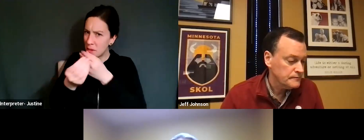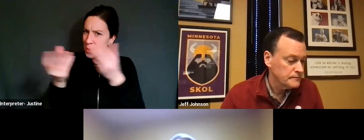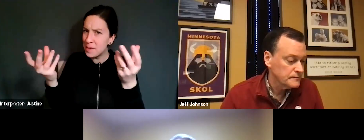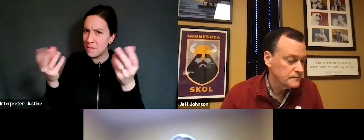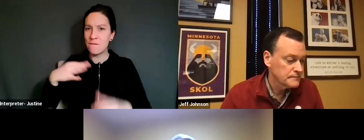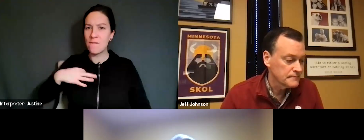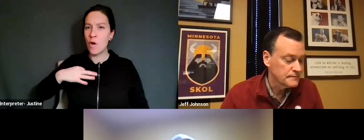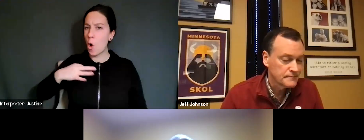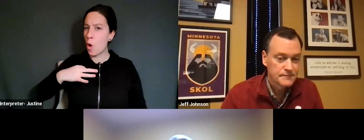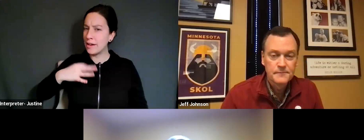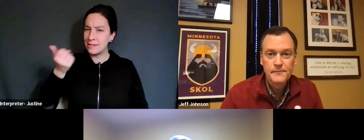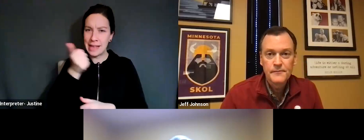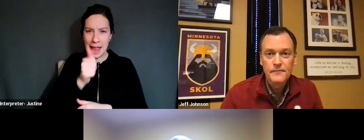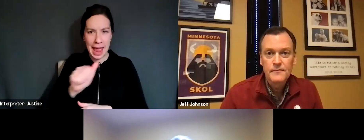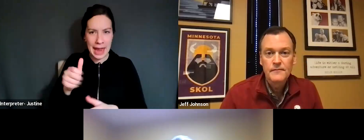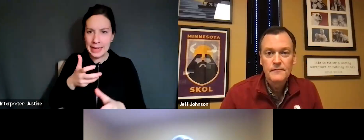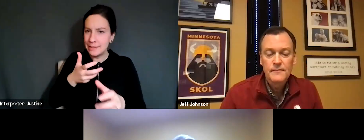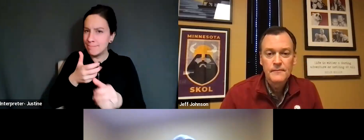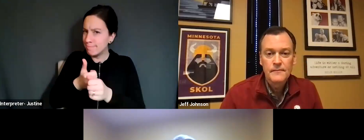that we can.